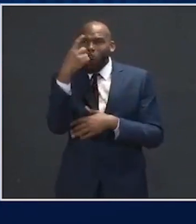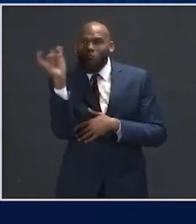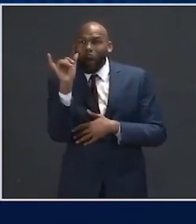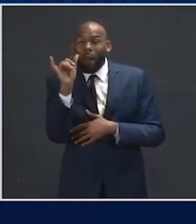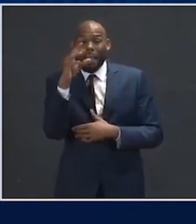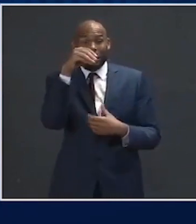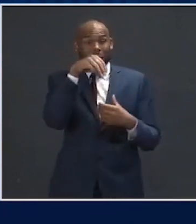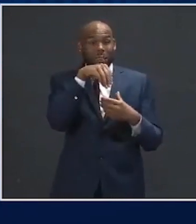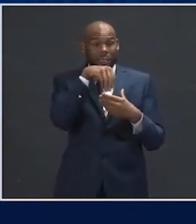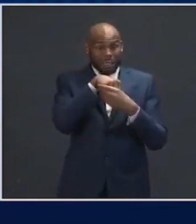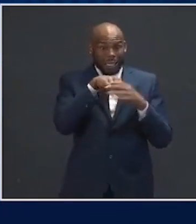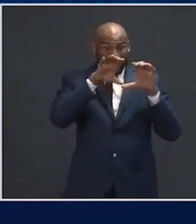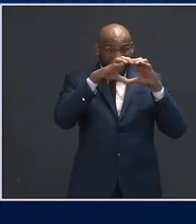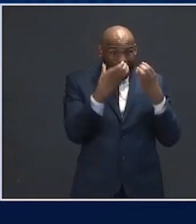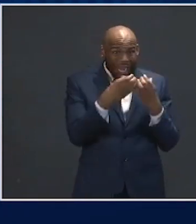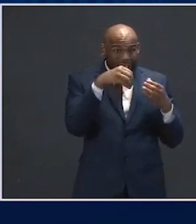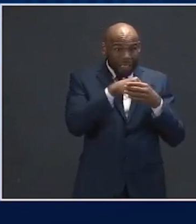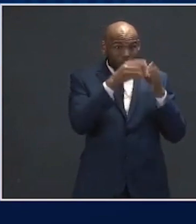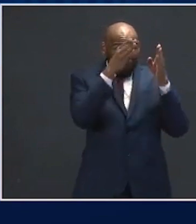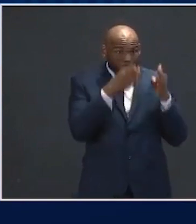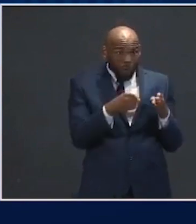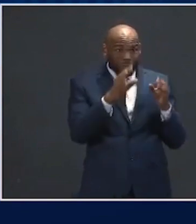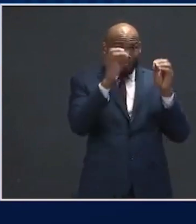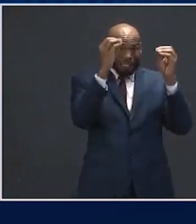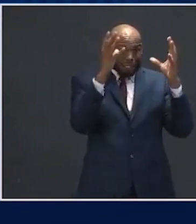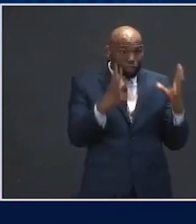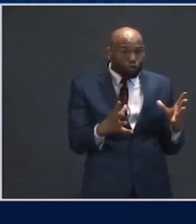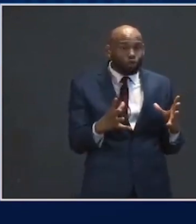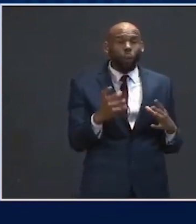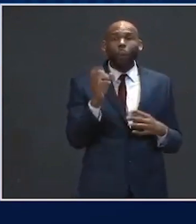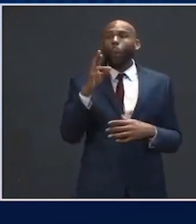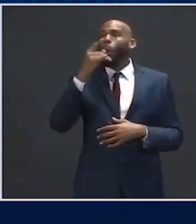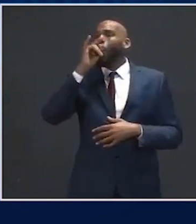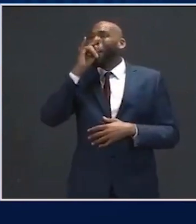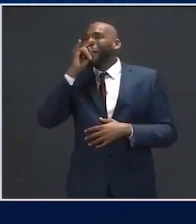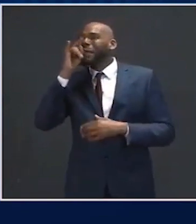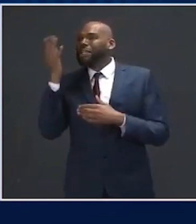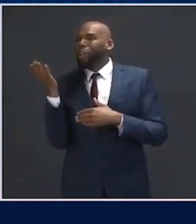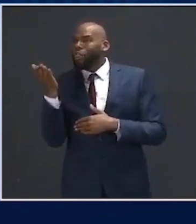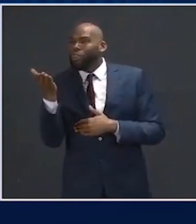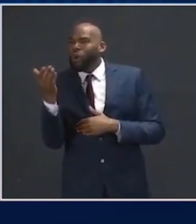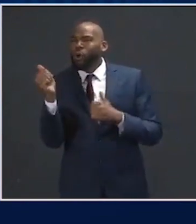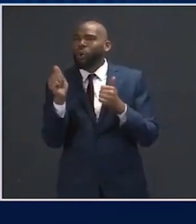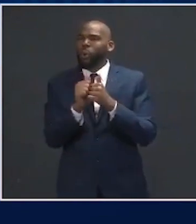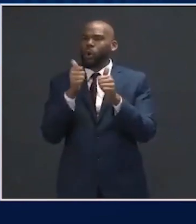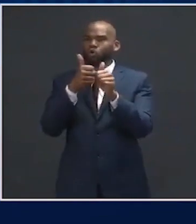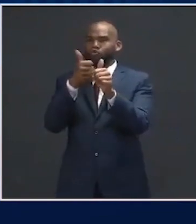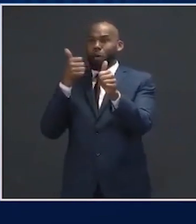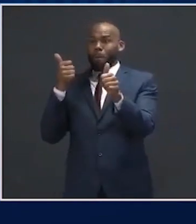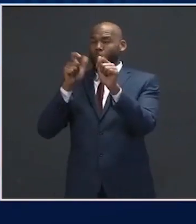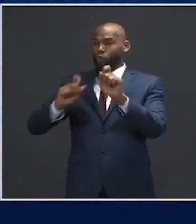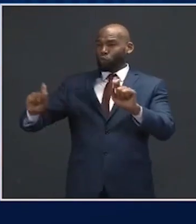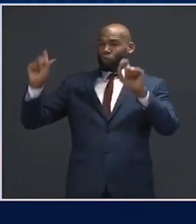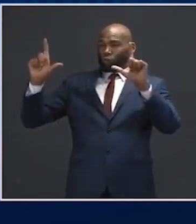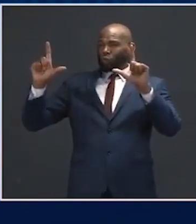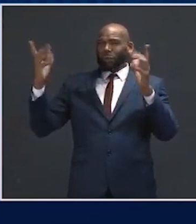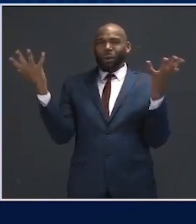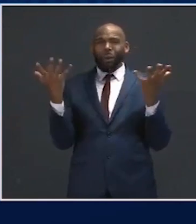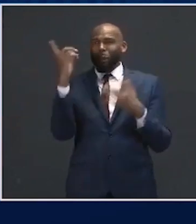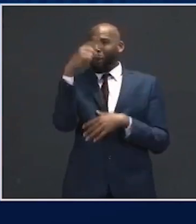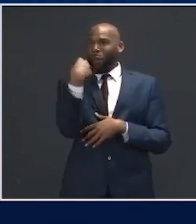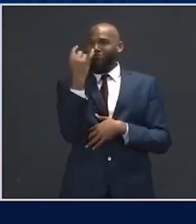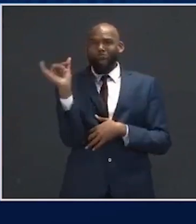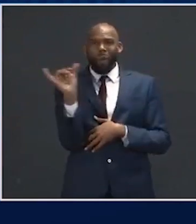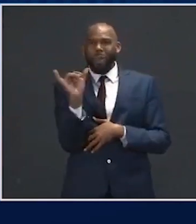teaching students in classroom, or does it just mean kids in classroom with a remote screen? Help us understand. Sure. His goal that he set